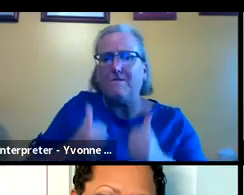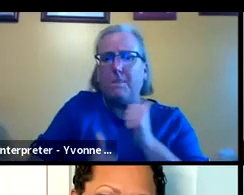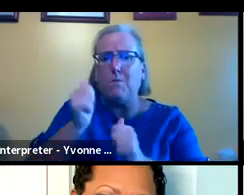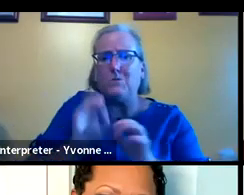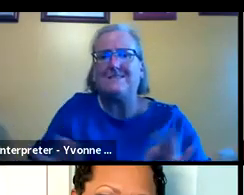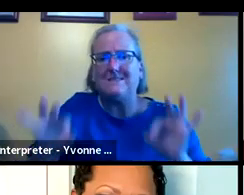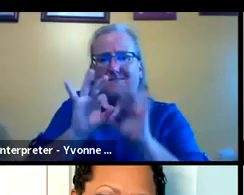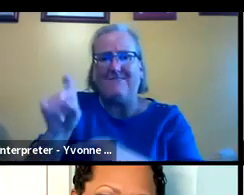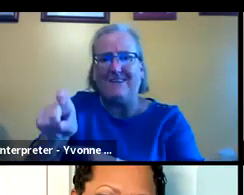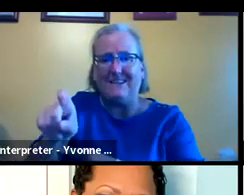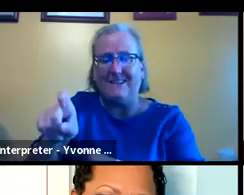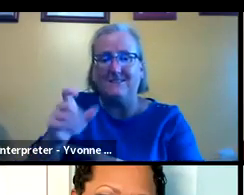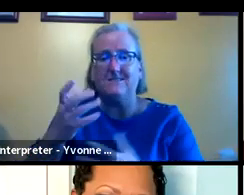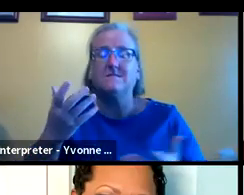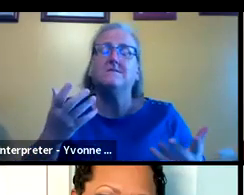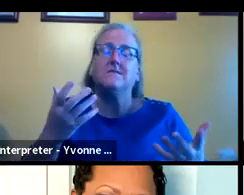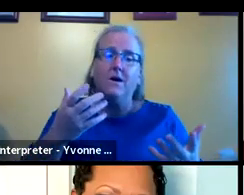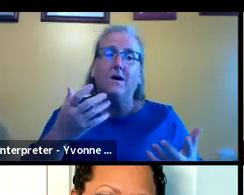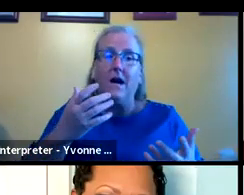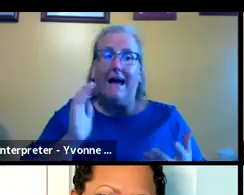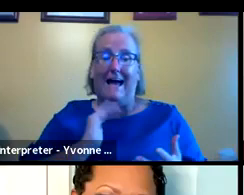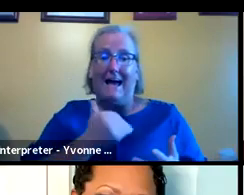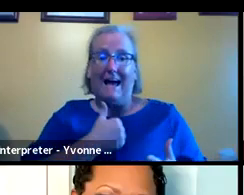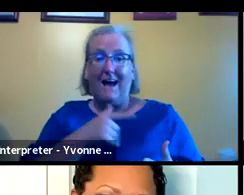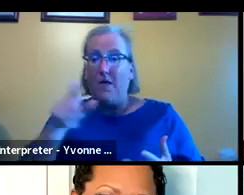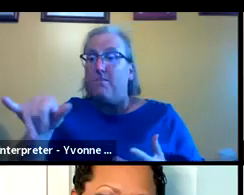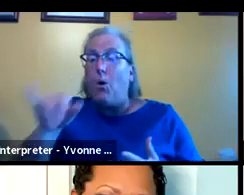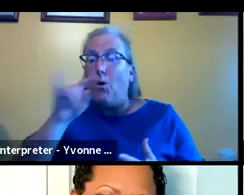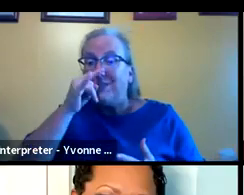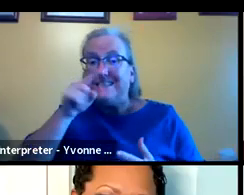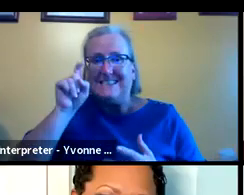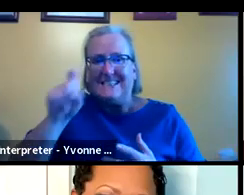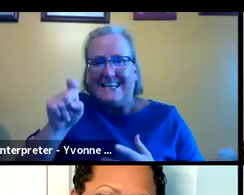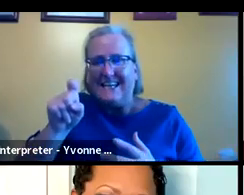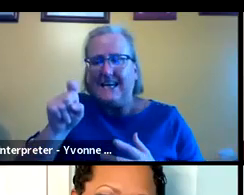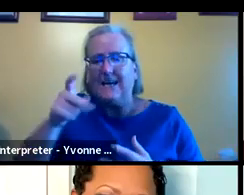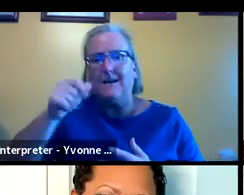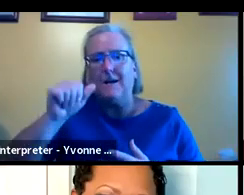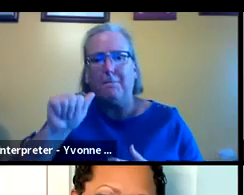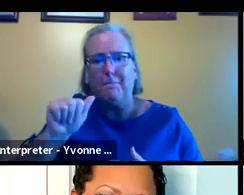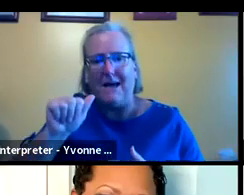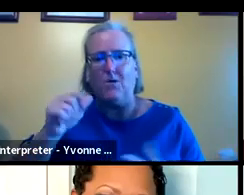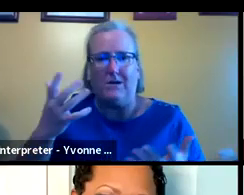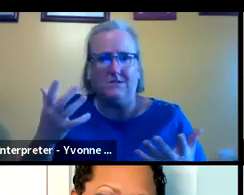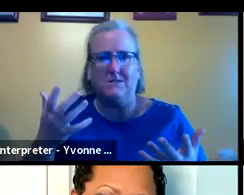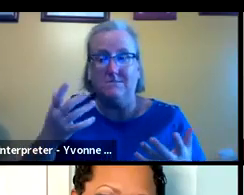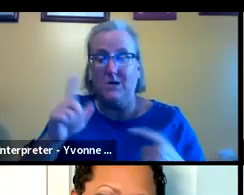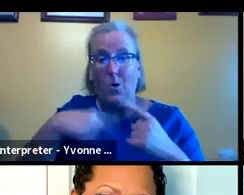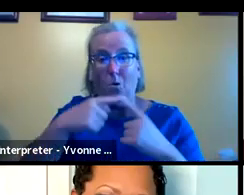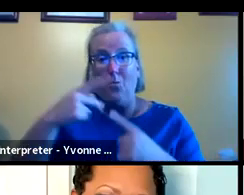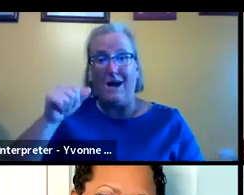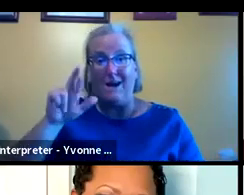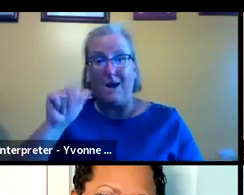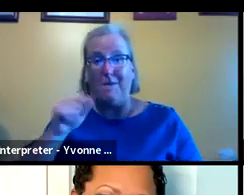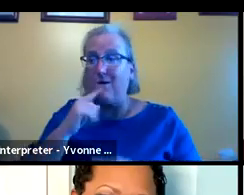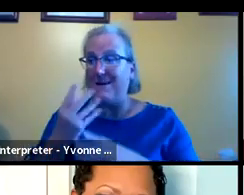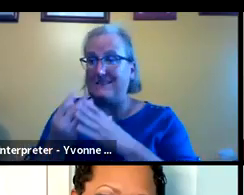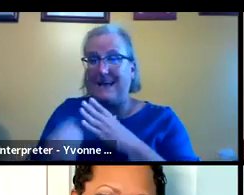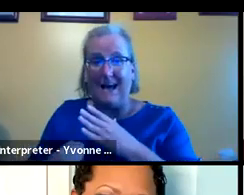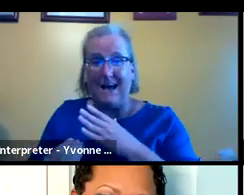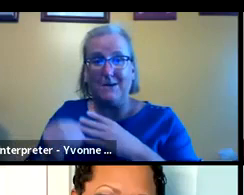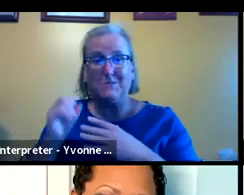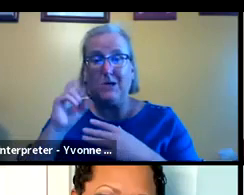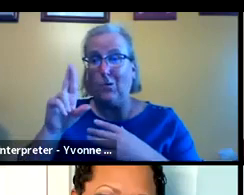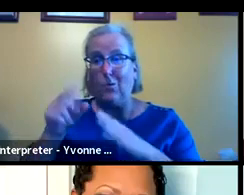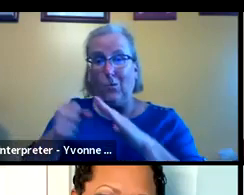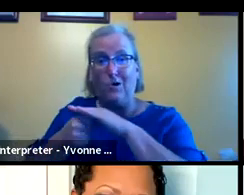these classes rely on paraeducators for essential functioning. You may not be aware when a paraeducator is absent or perhaps